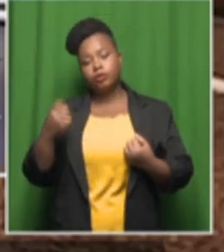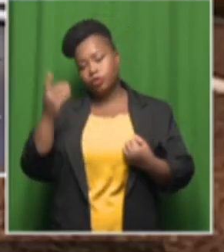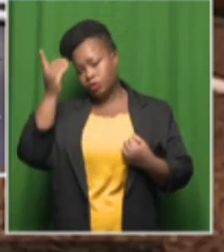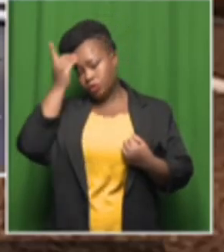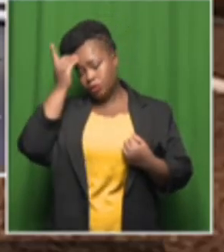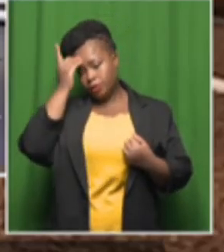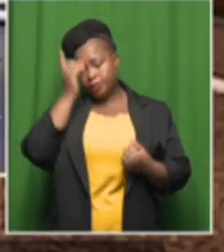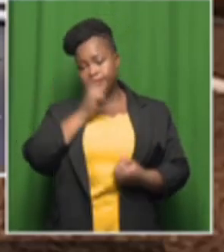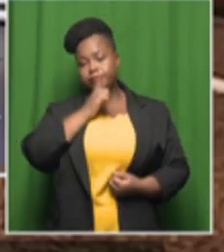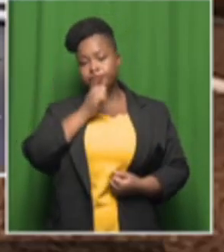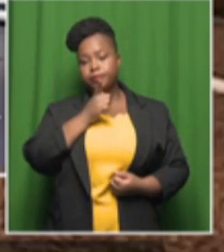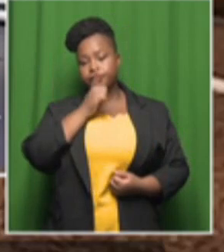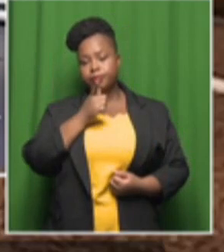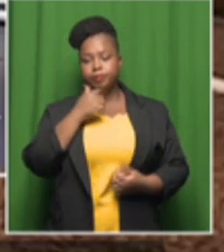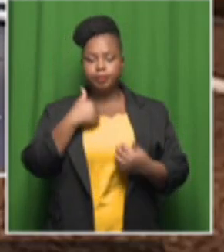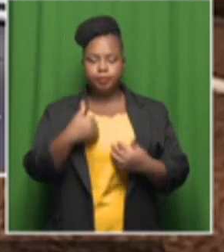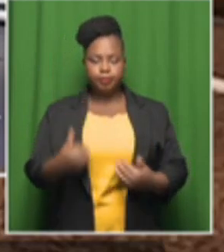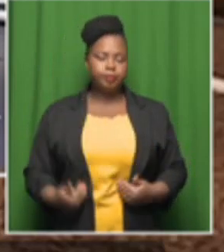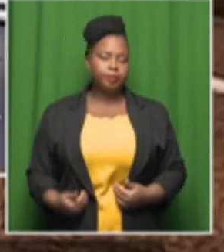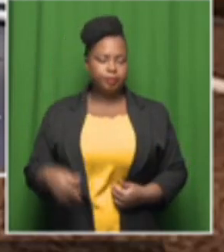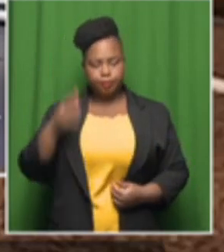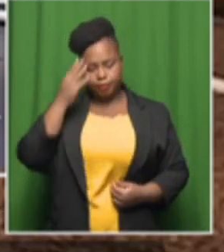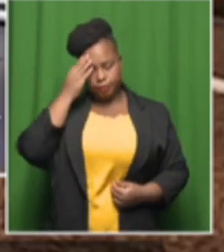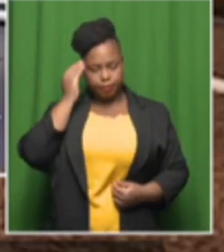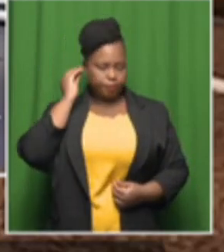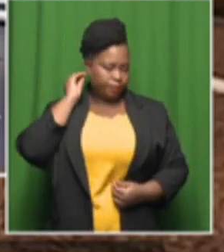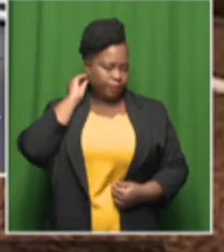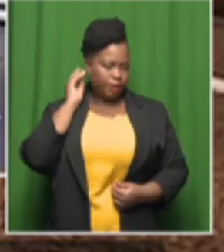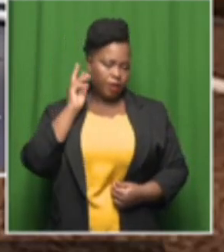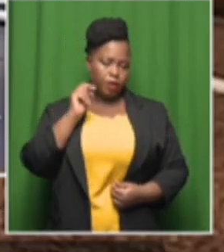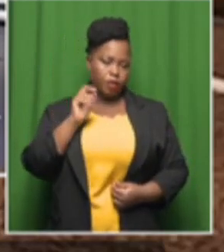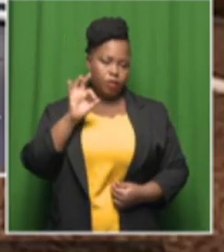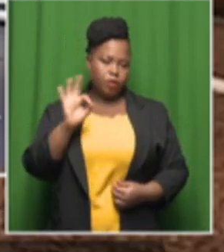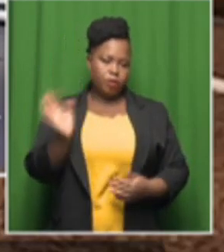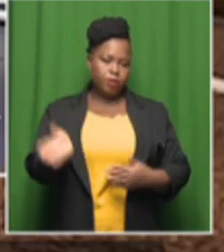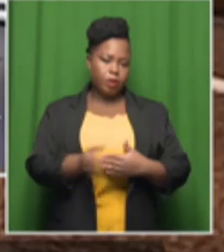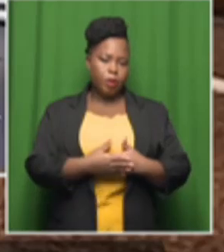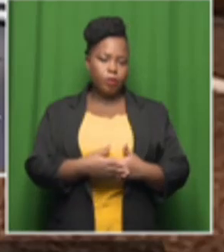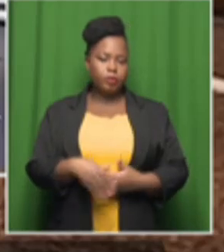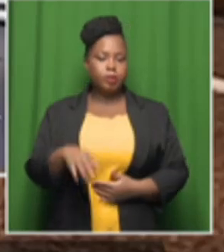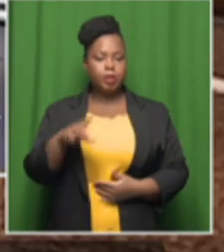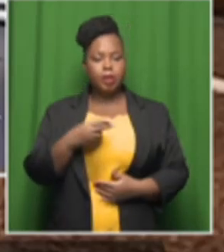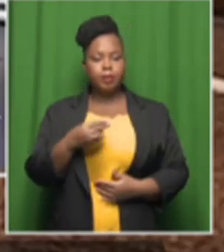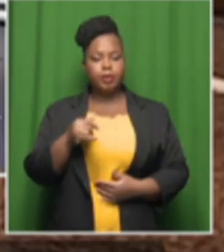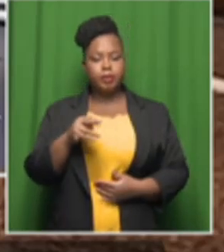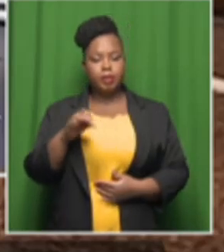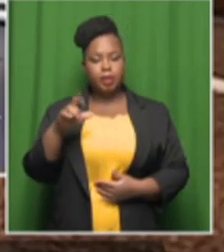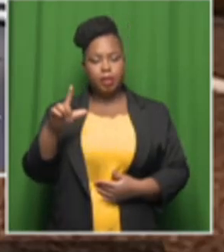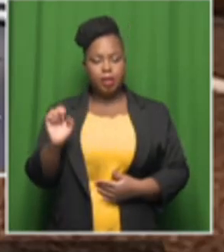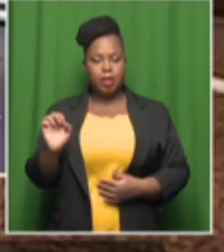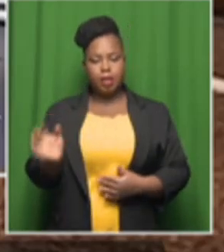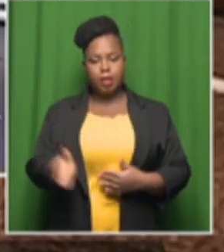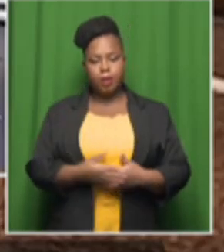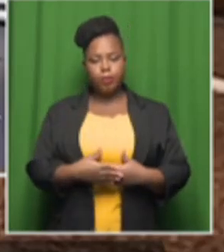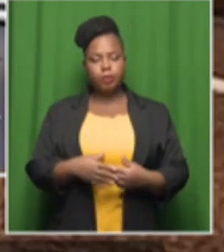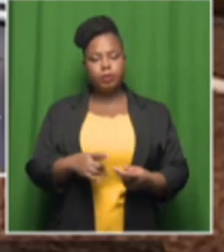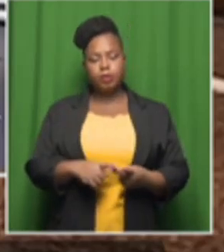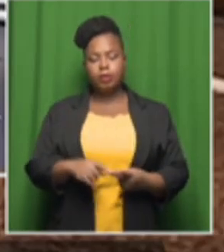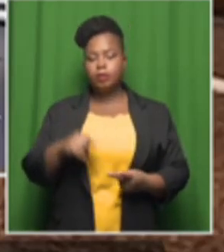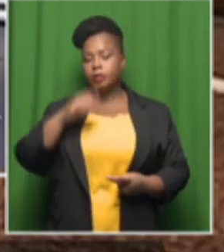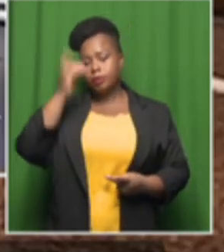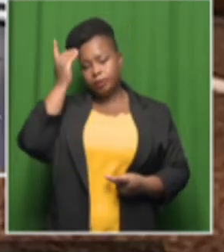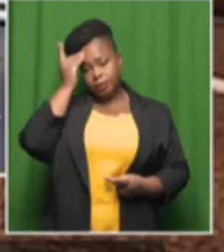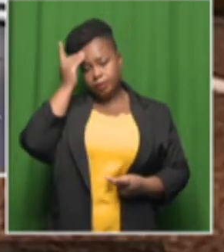on Sunday, this is really important. The N3 will be closed. Hammersdale through to Key Ridge, full closure, both Durban bound and Pietermaritzburg